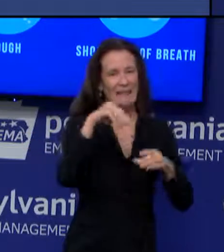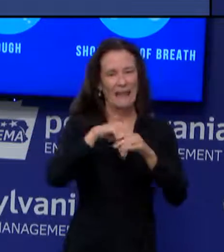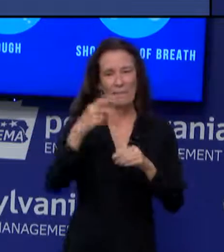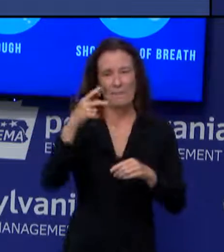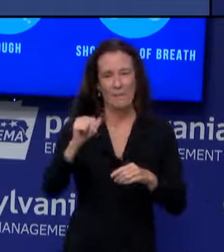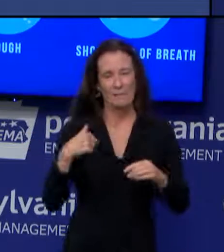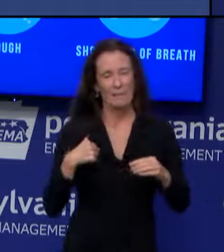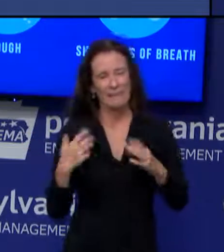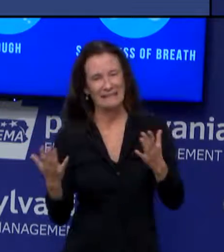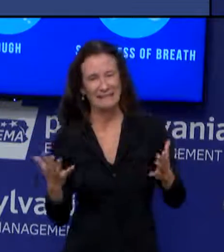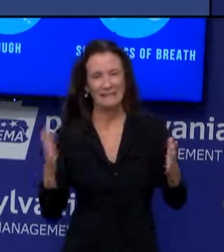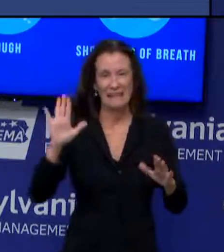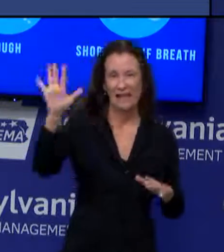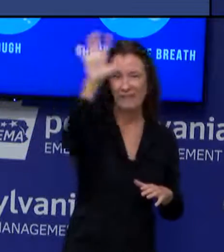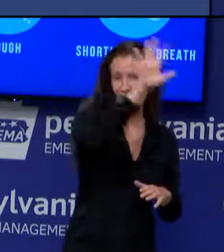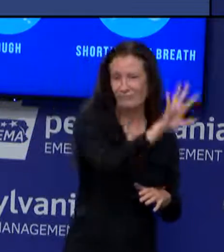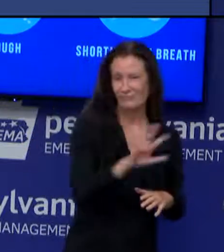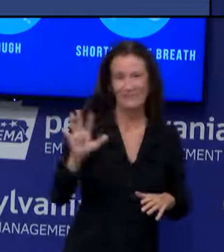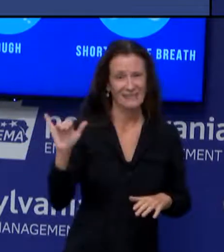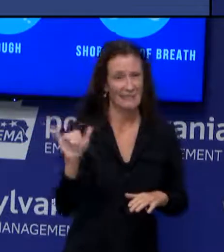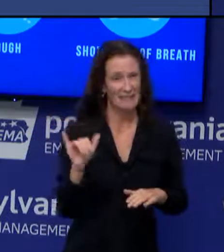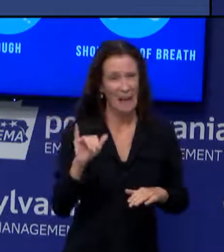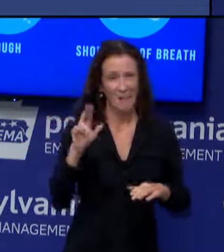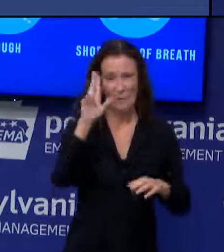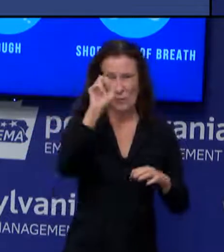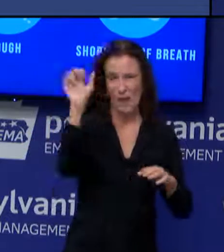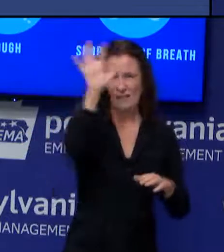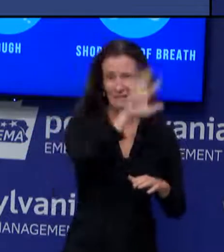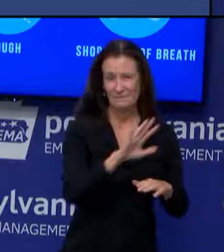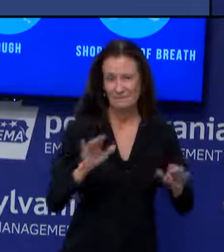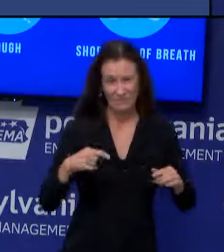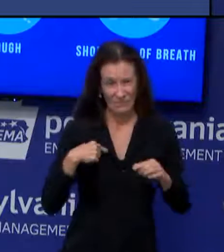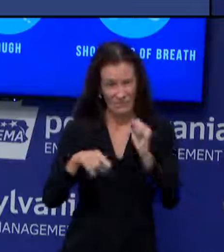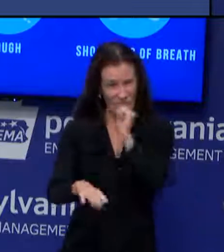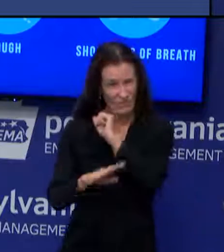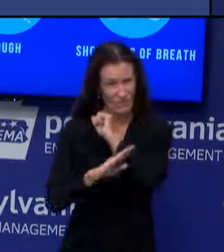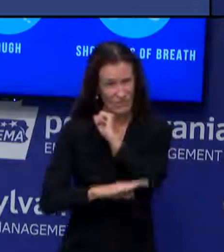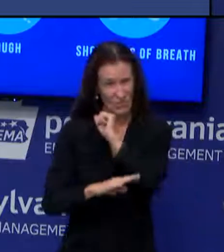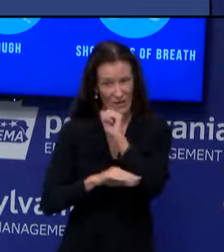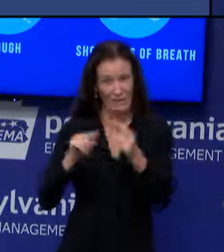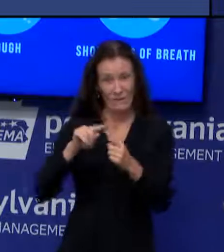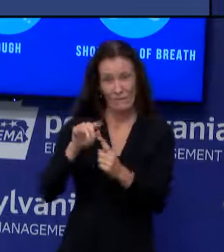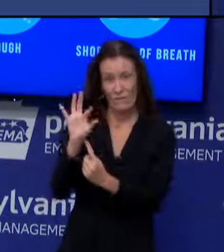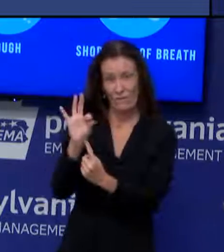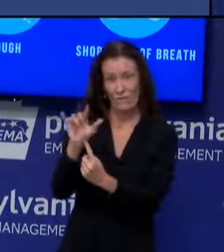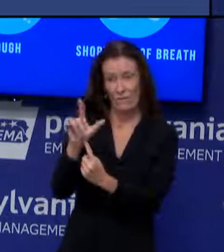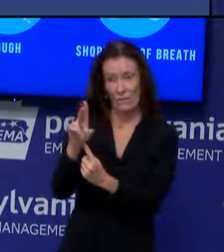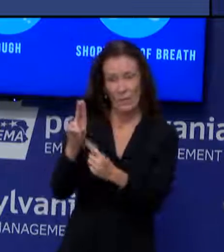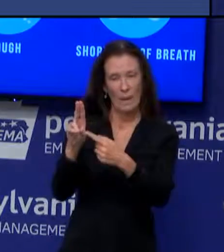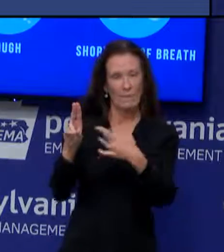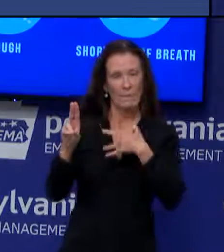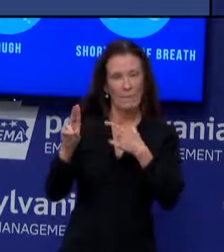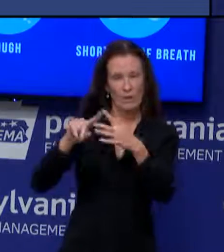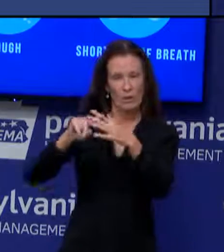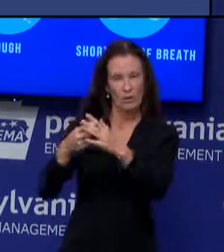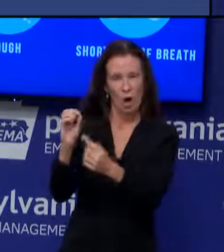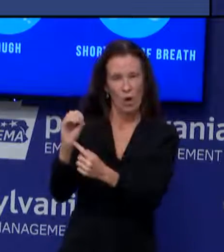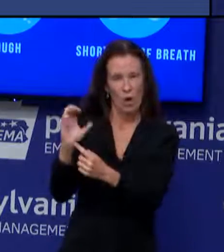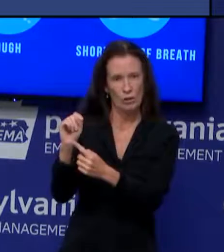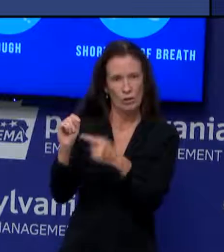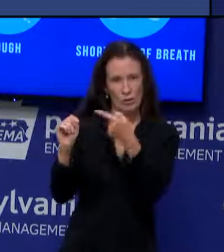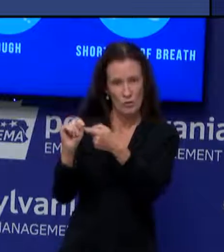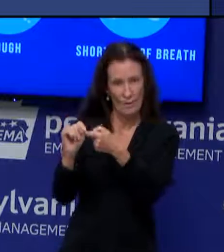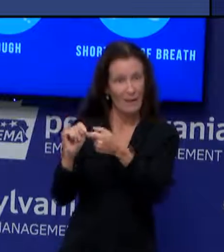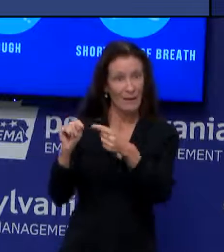addition, as I alluded to, this is going to be flu season. Flu season starts usually October, and then increases as we